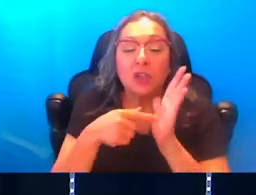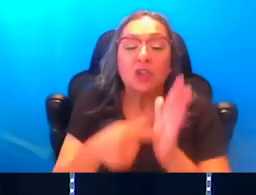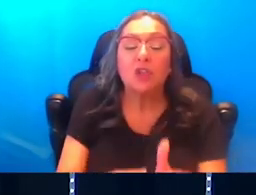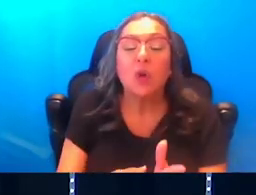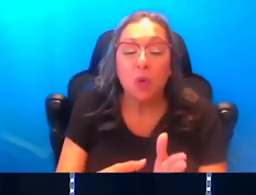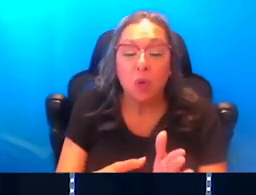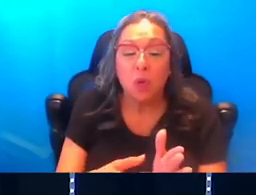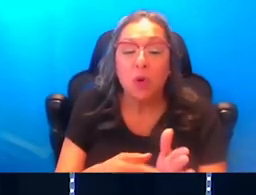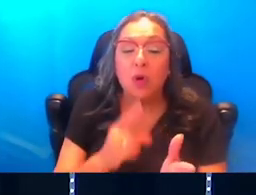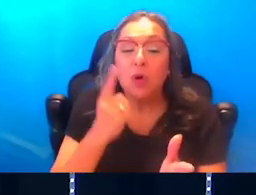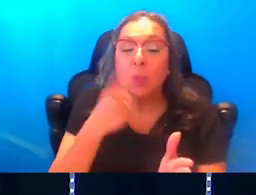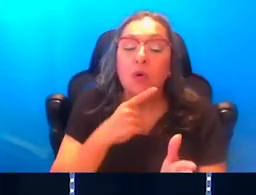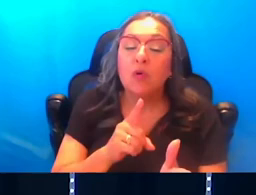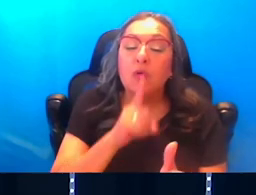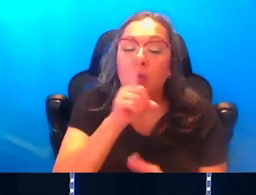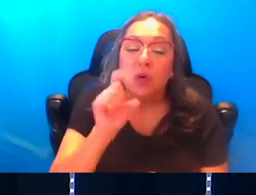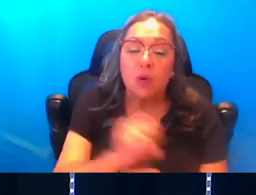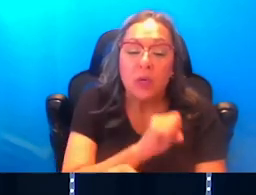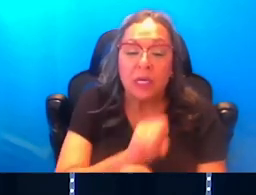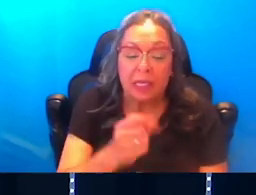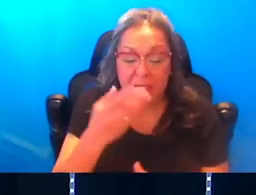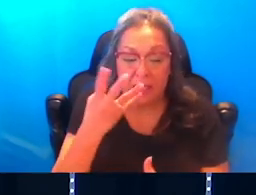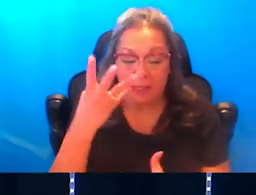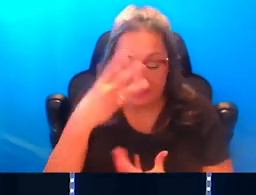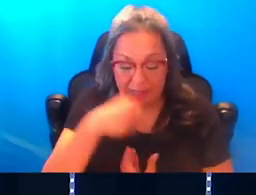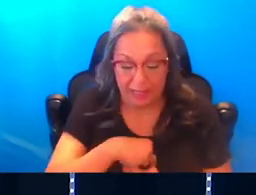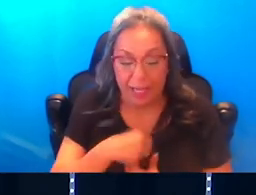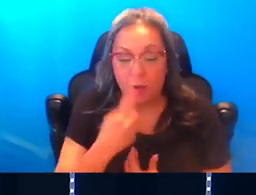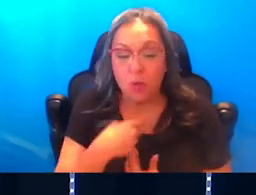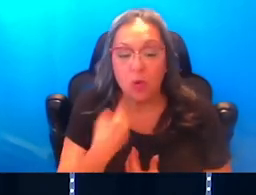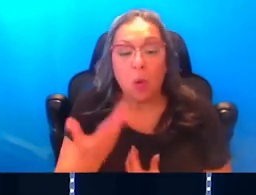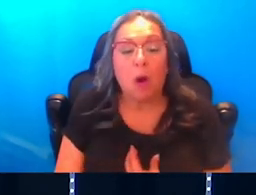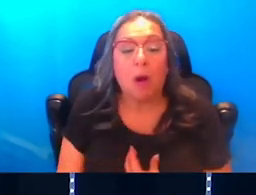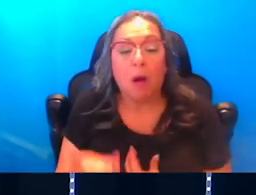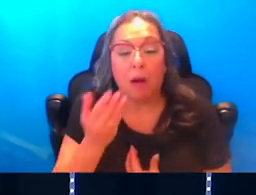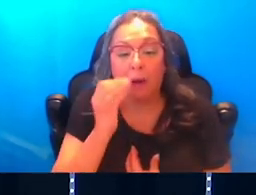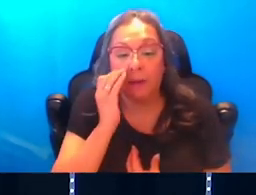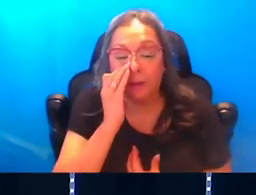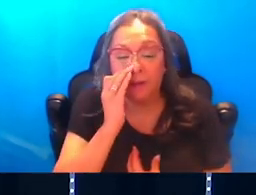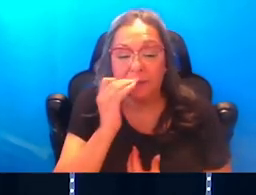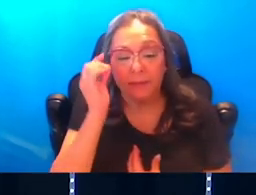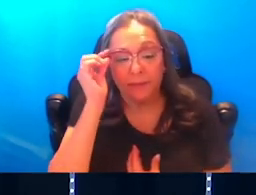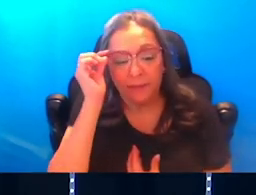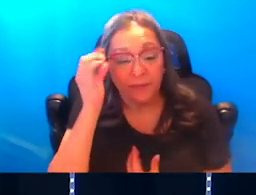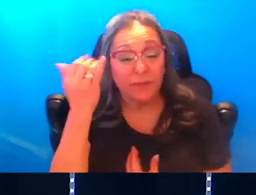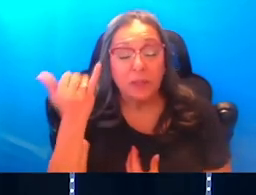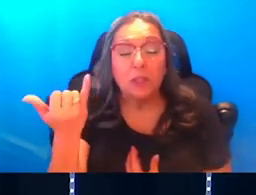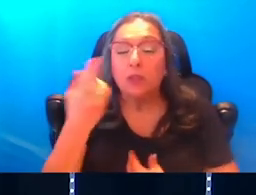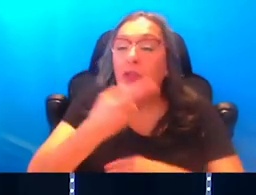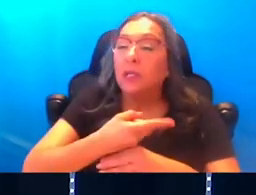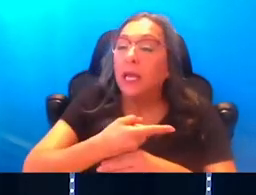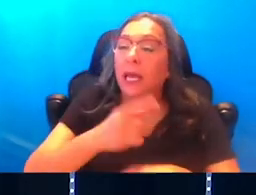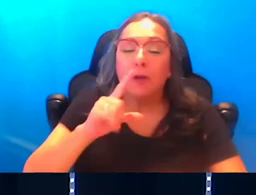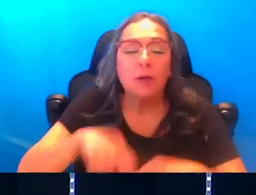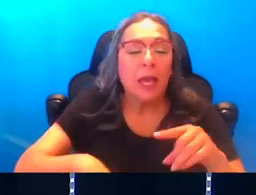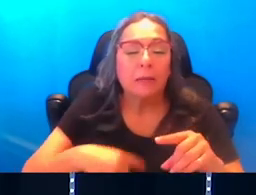is. Like, you cannot today say, well,